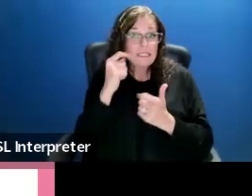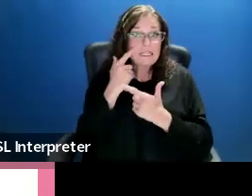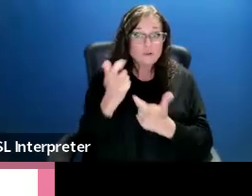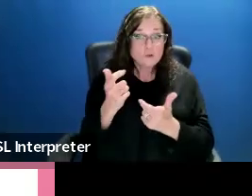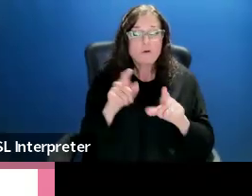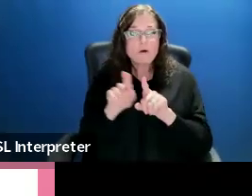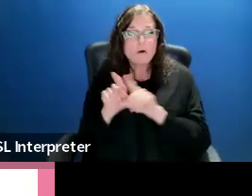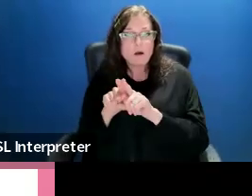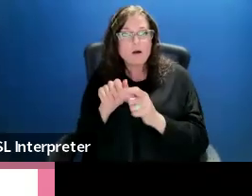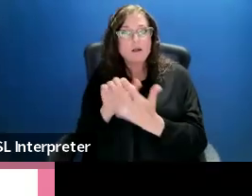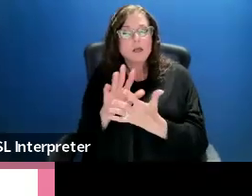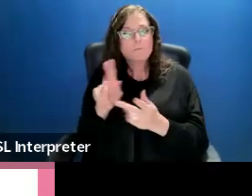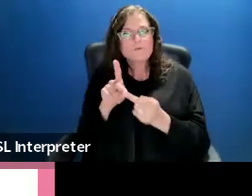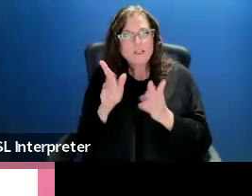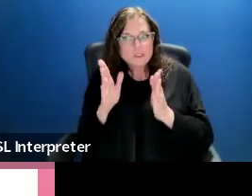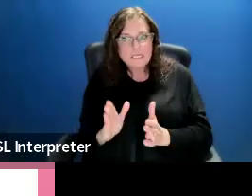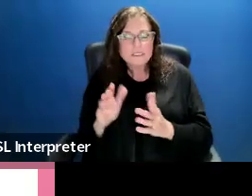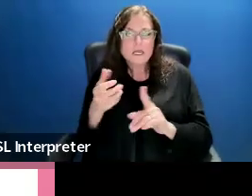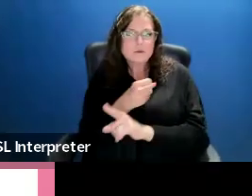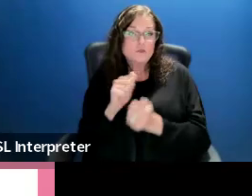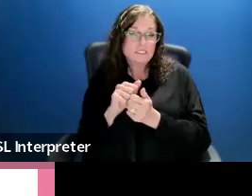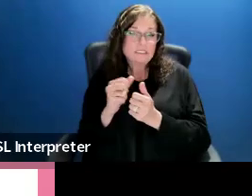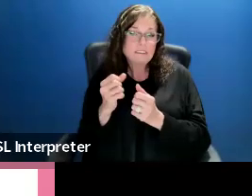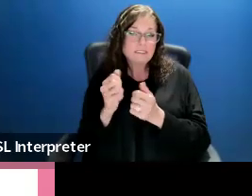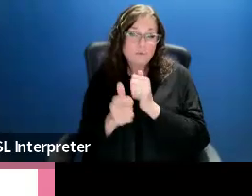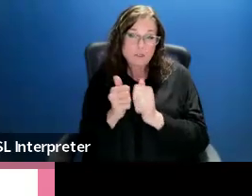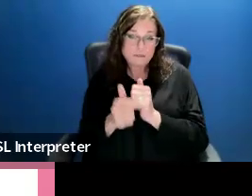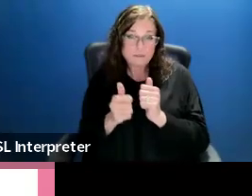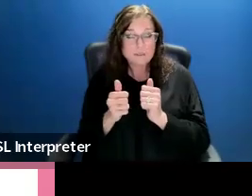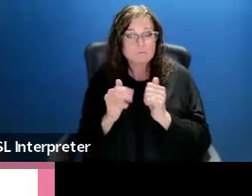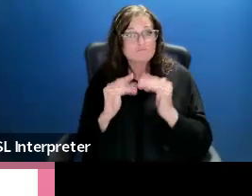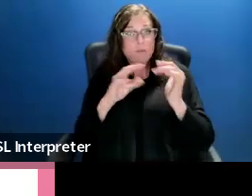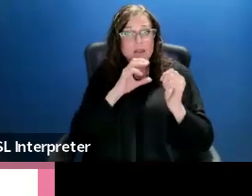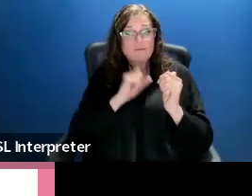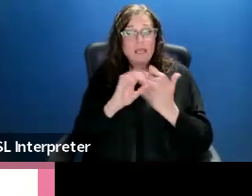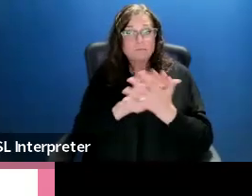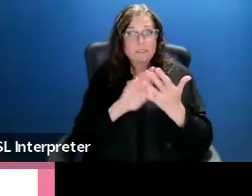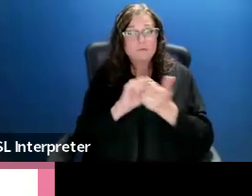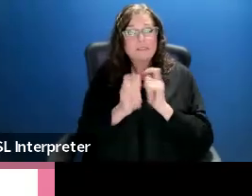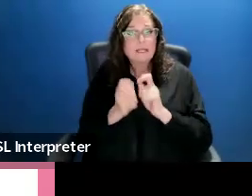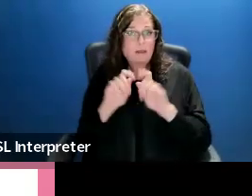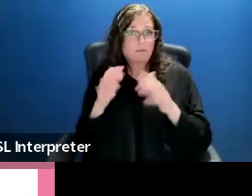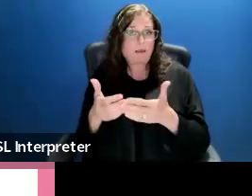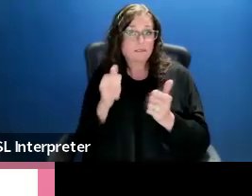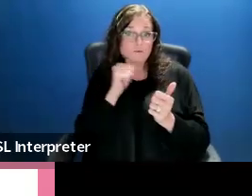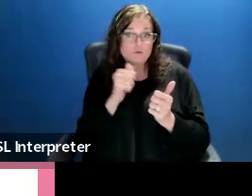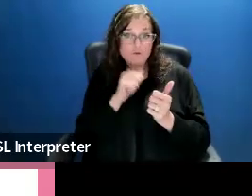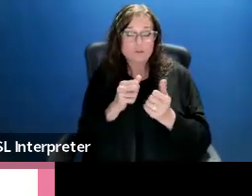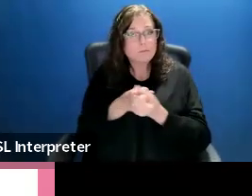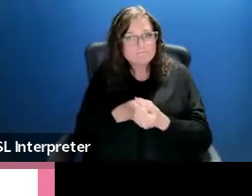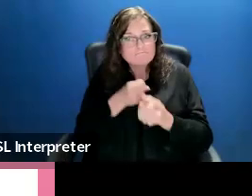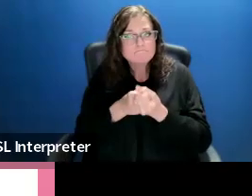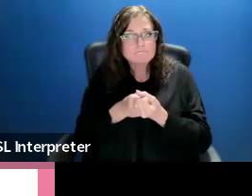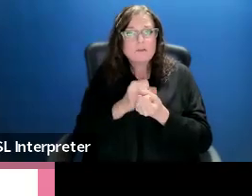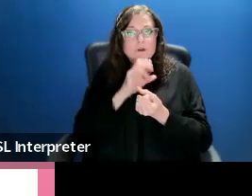it also tackles perfectionism and abuse in sports. It's a coming-of-age mystery with a dynamic cast of girls that you'll be rooting for